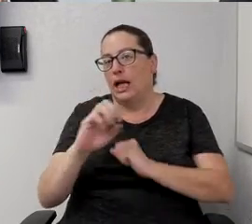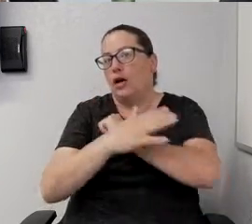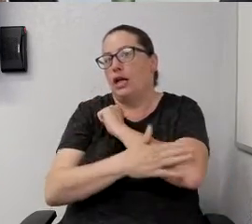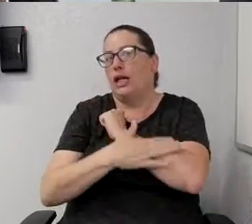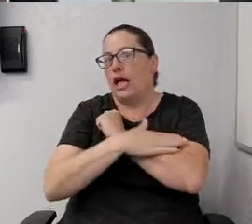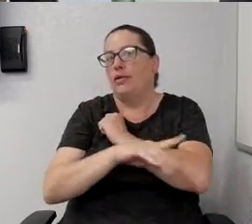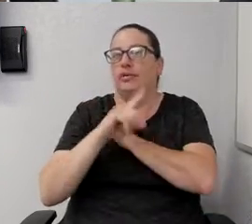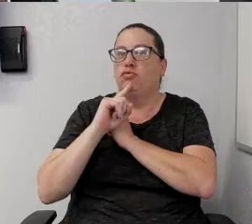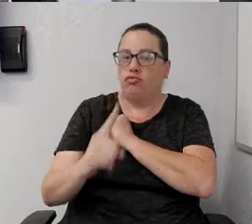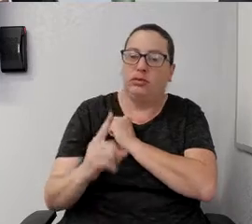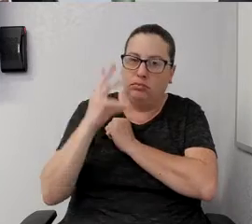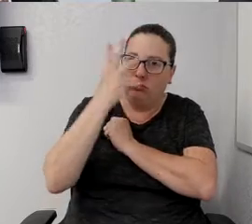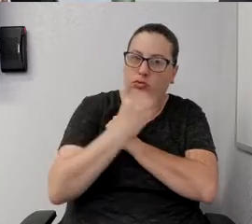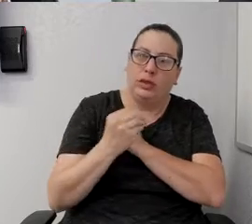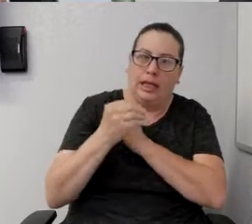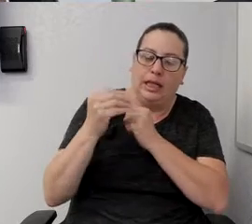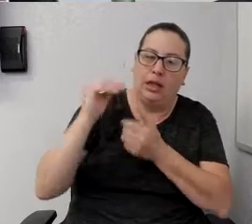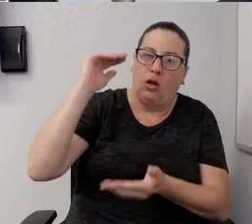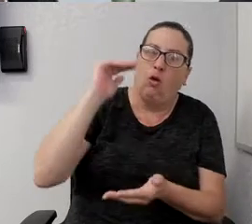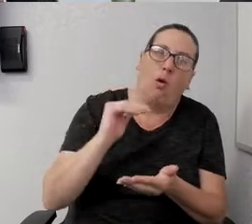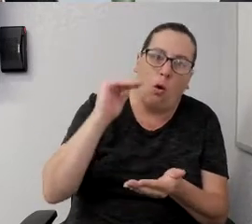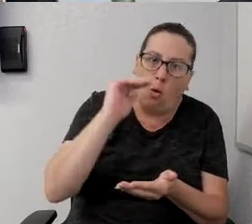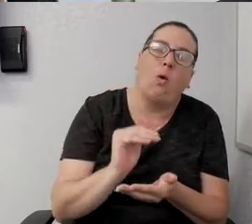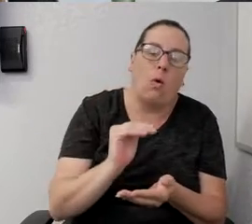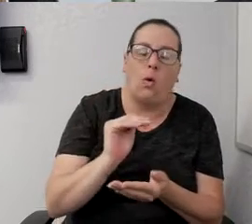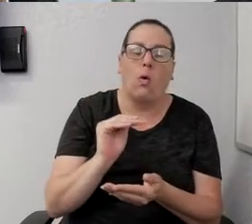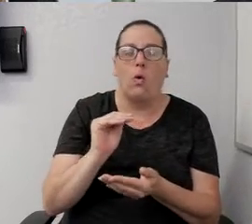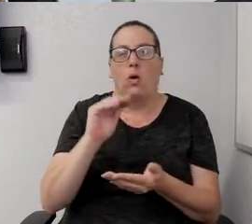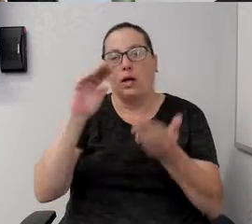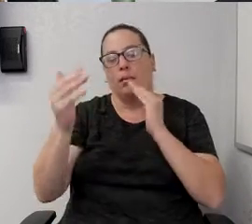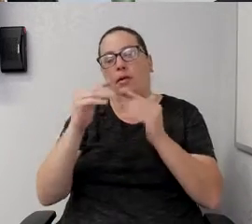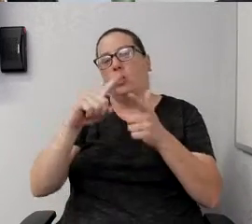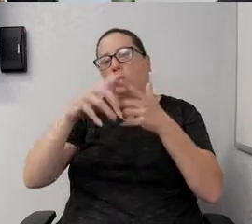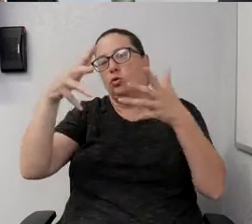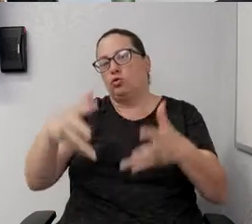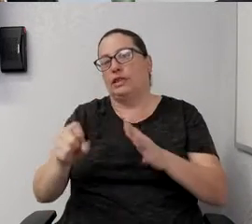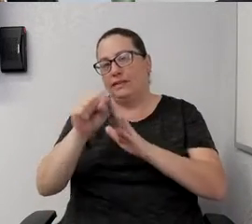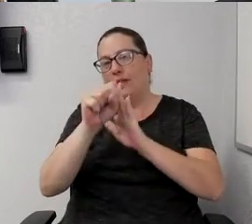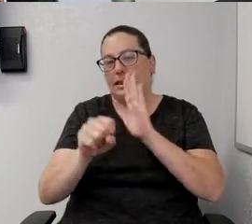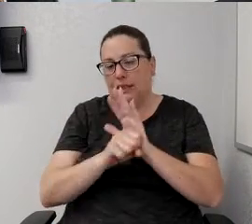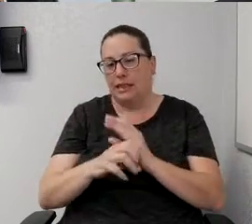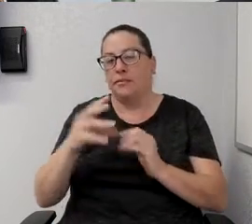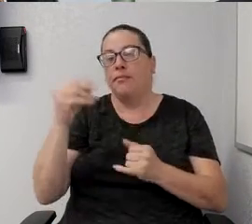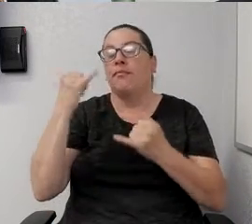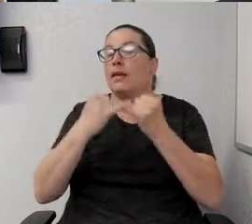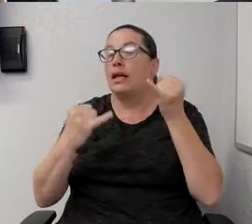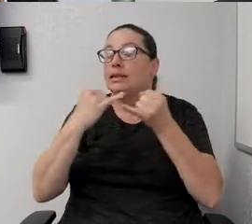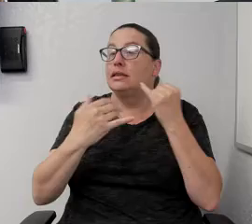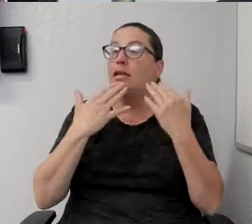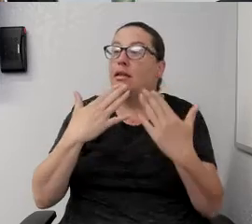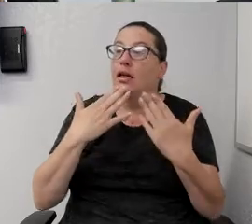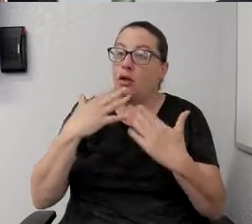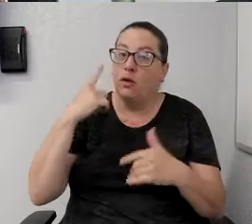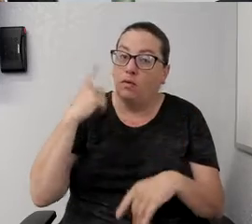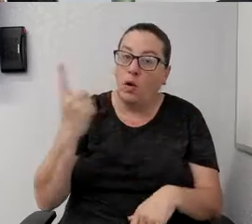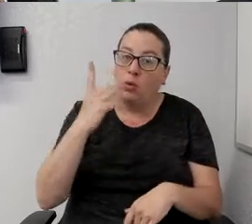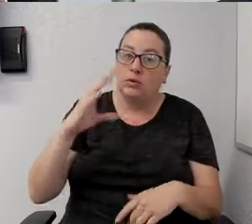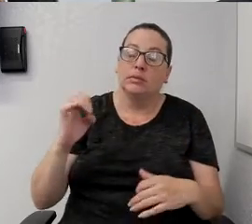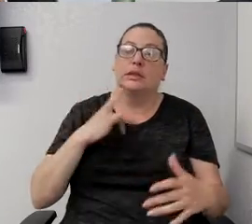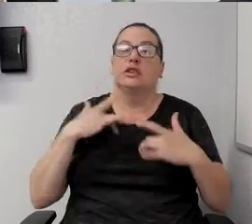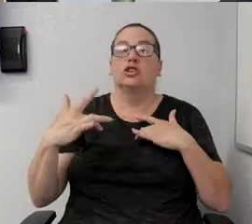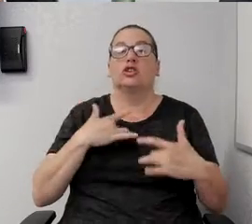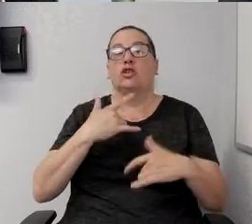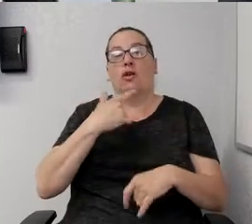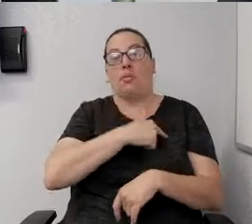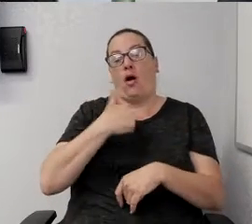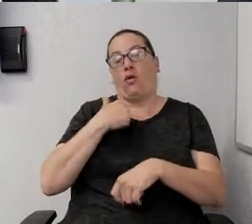compared to the rest of the country or the rest of the state. And then lastly, thank you for always being concerned about our employees, those